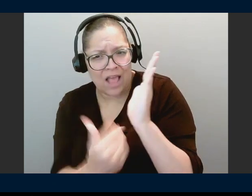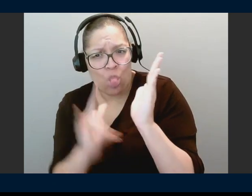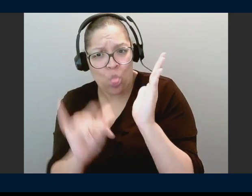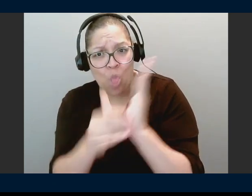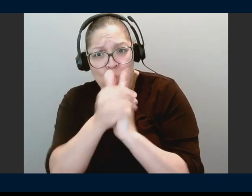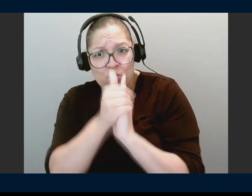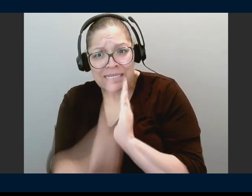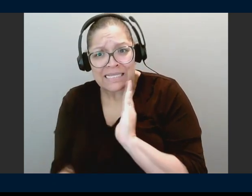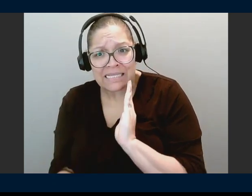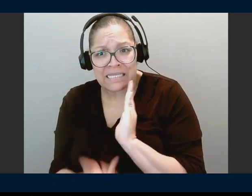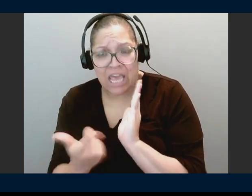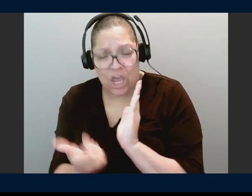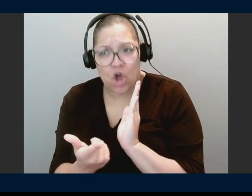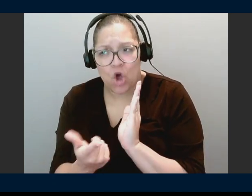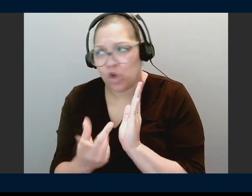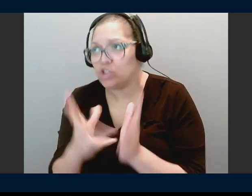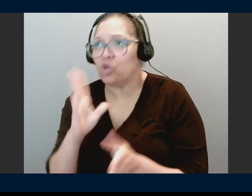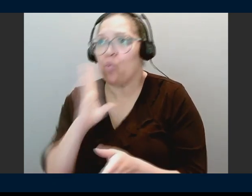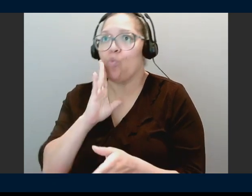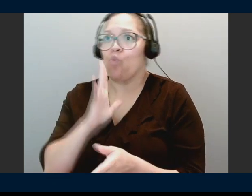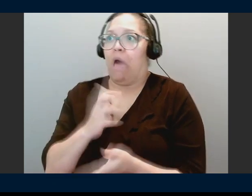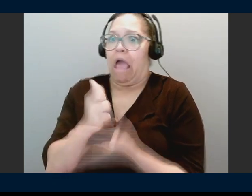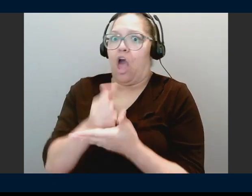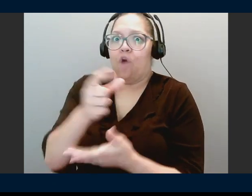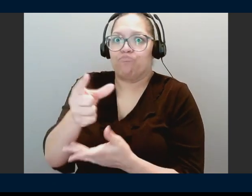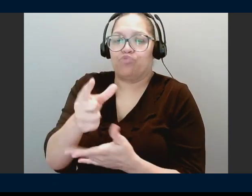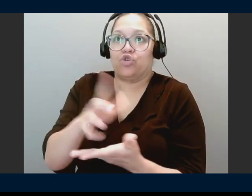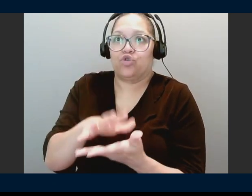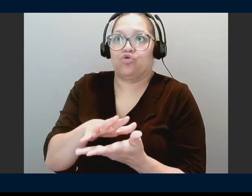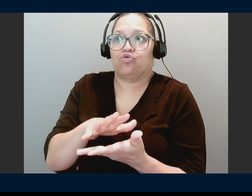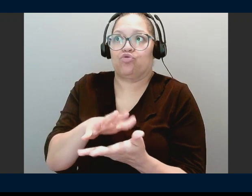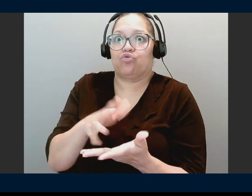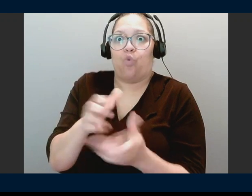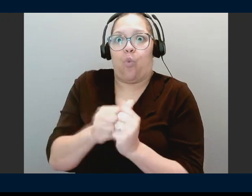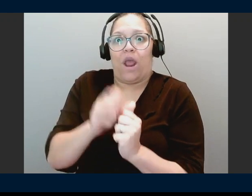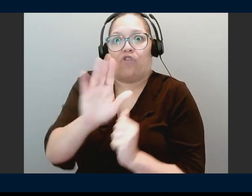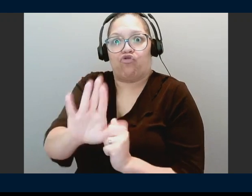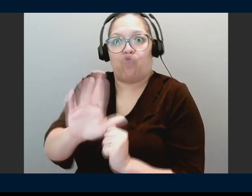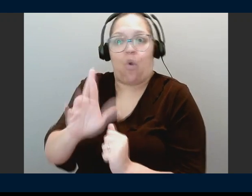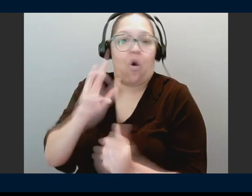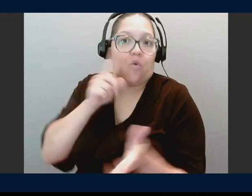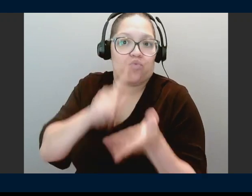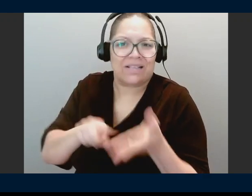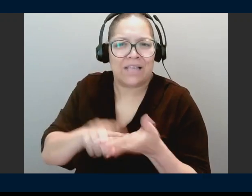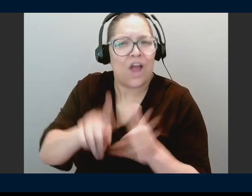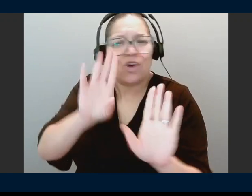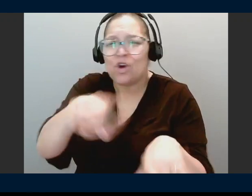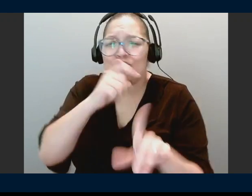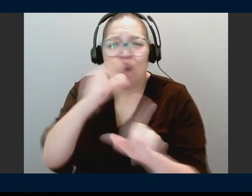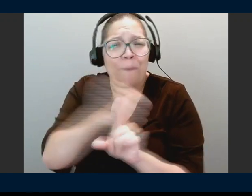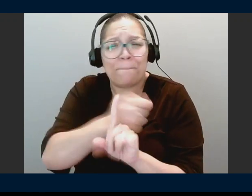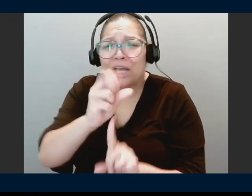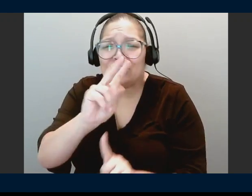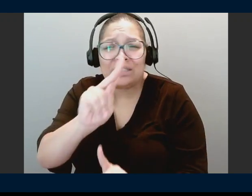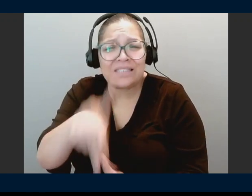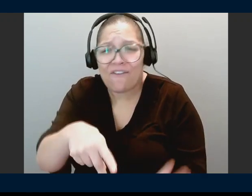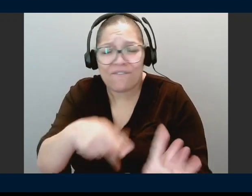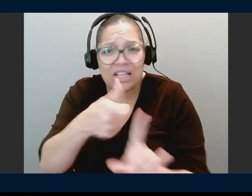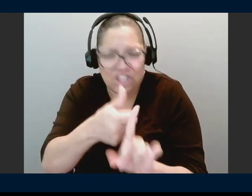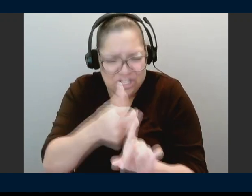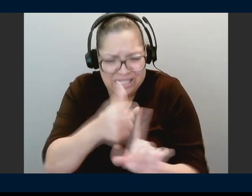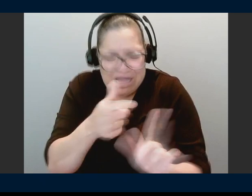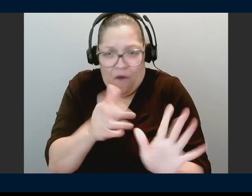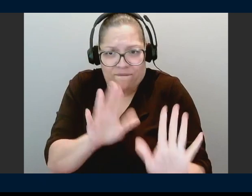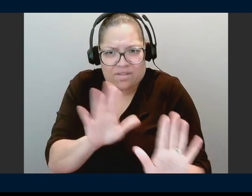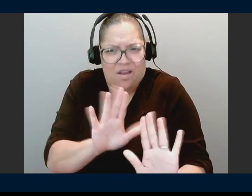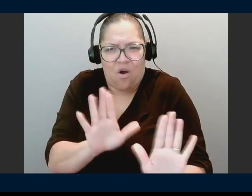having a research experience. So don't beat yourself up if you haven't had that experience. This is an opportunity for you to mention, this is the reason why